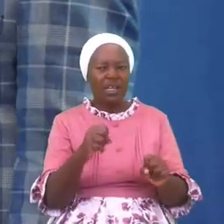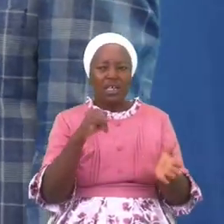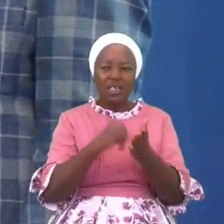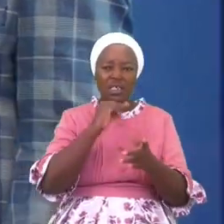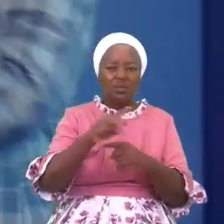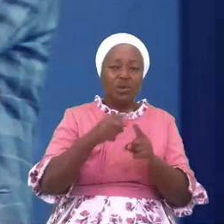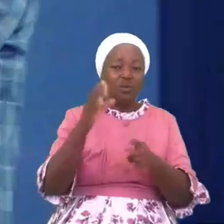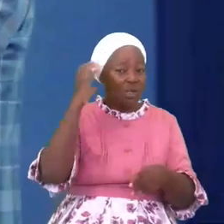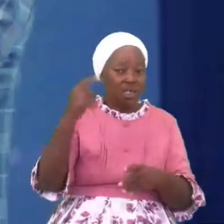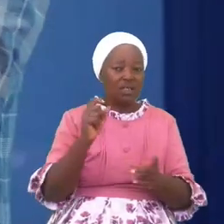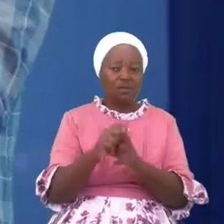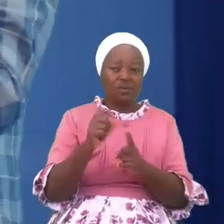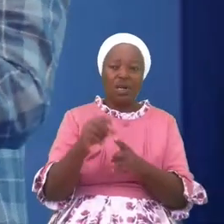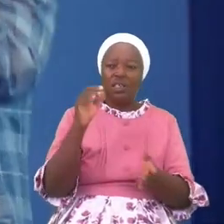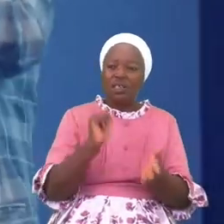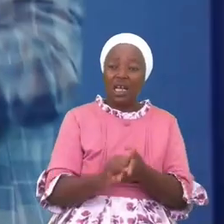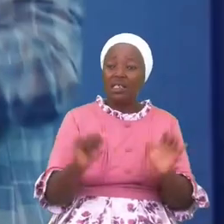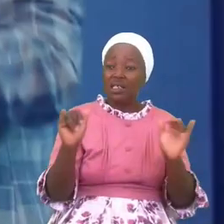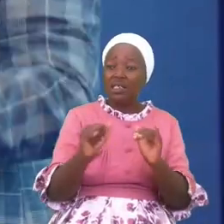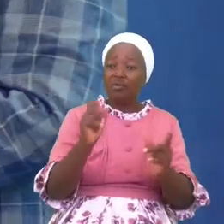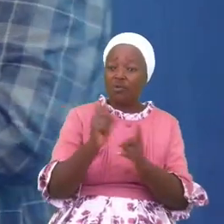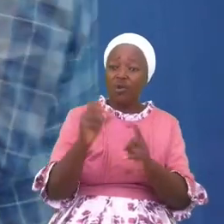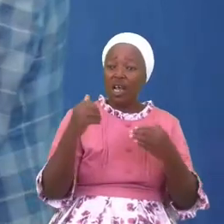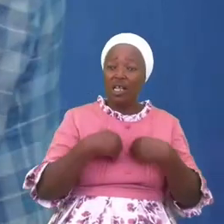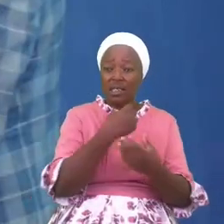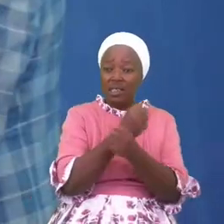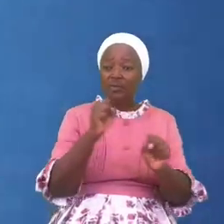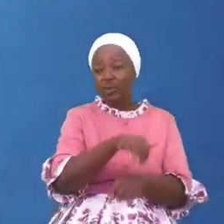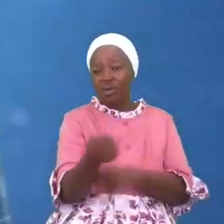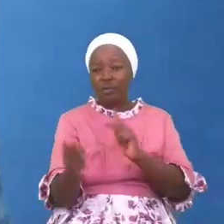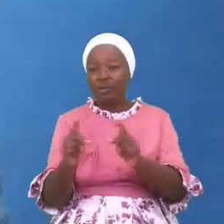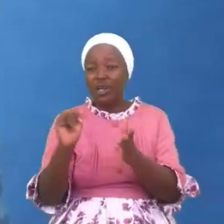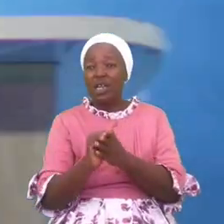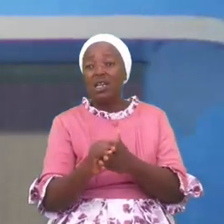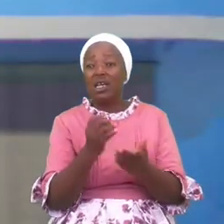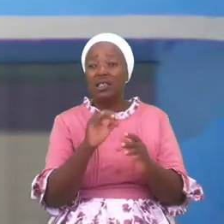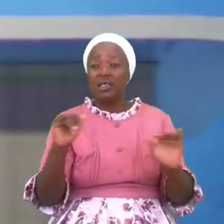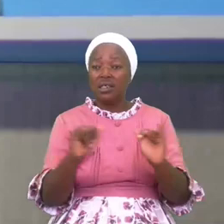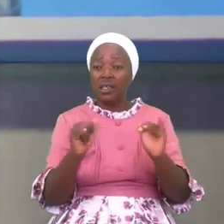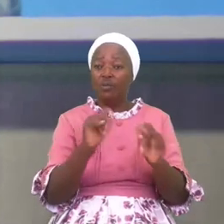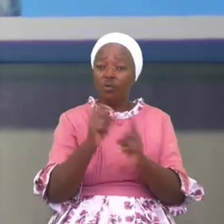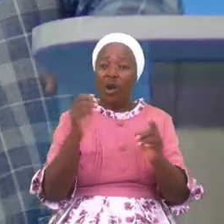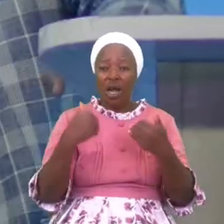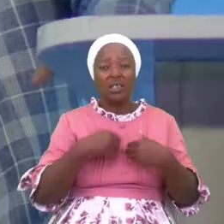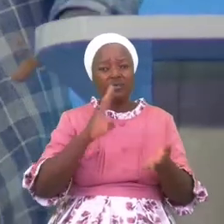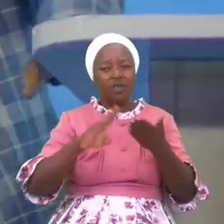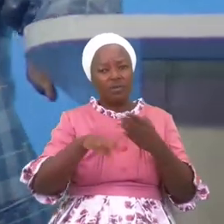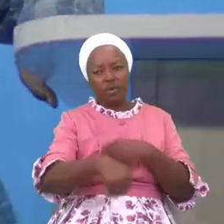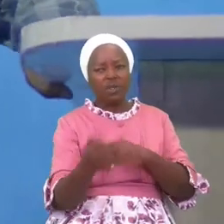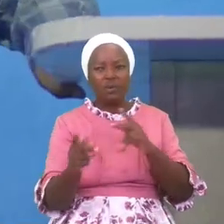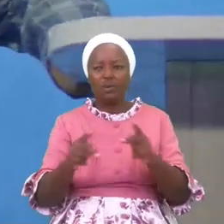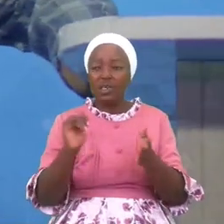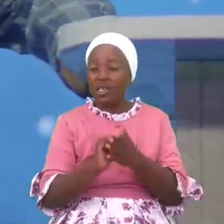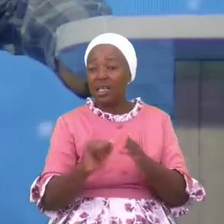saved other people. That same word has forgiven other people. That same word has transformed their